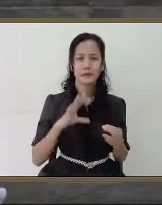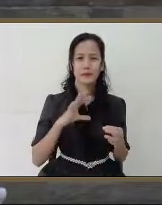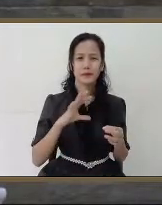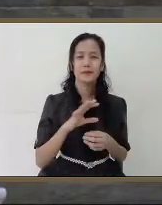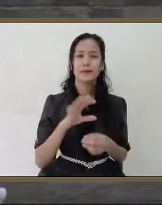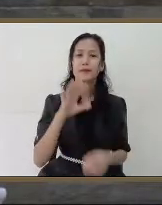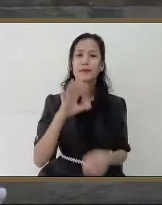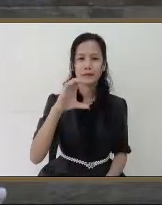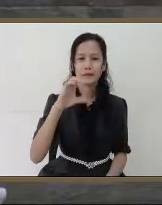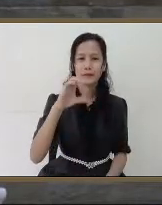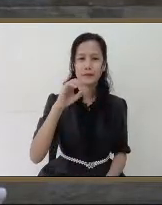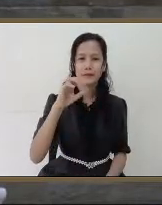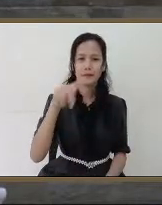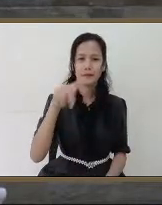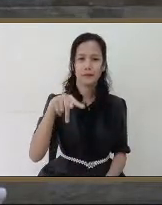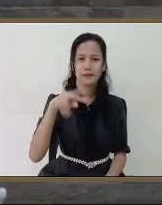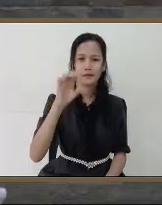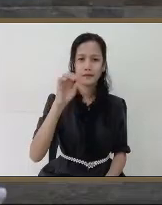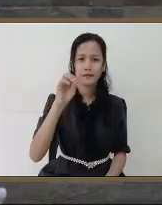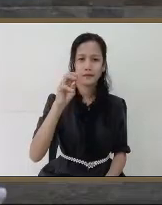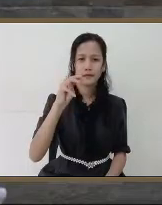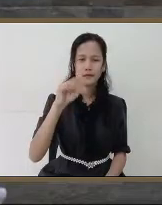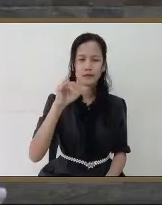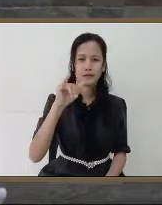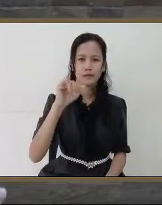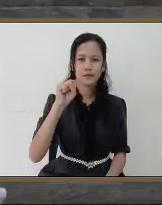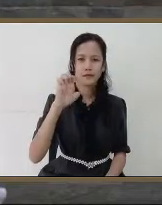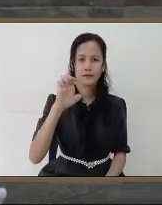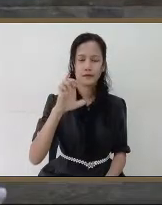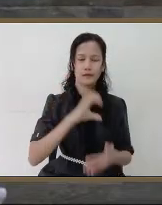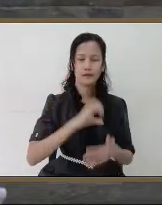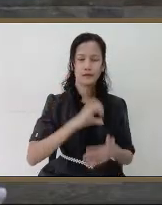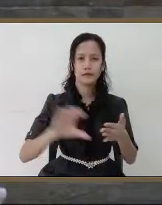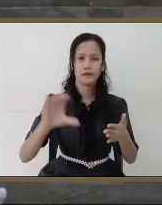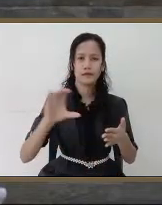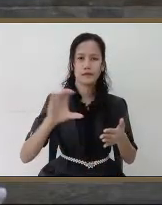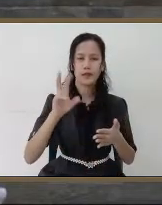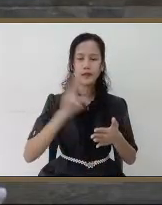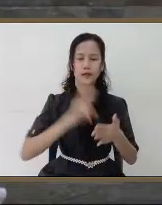na sa verse number 4 actually